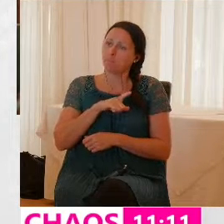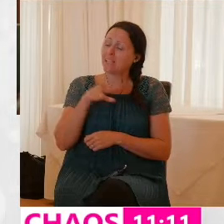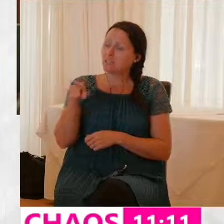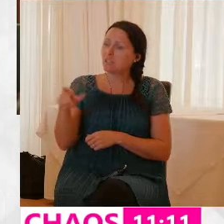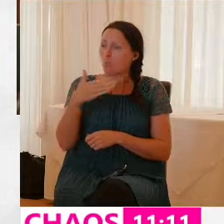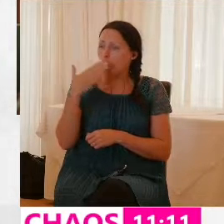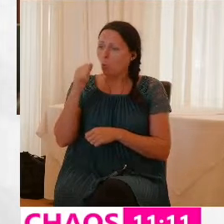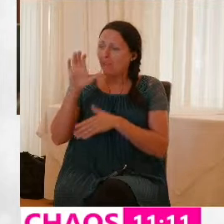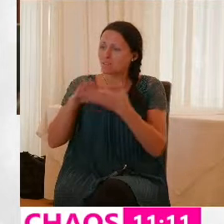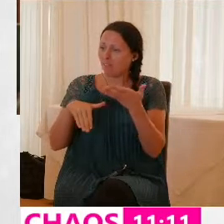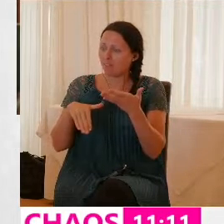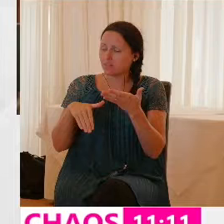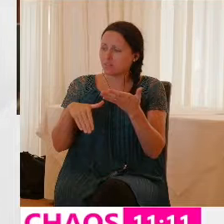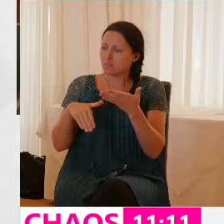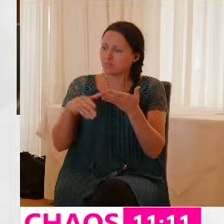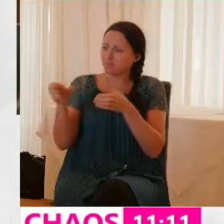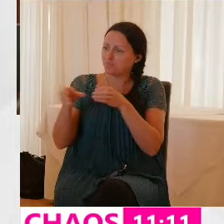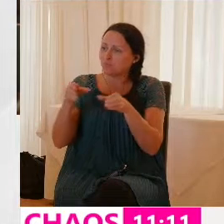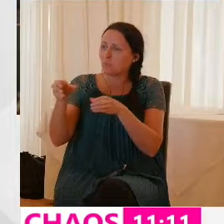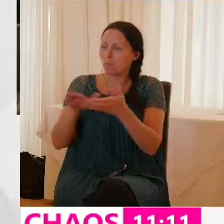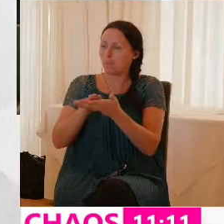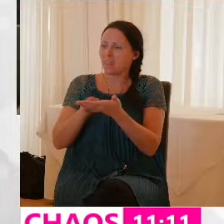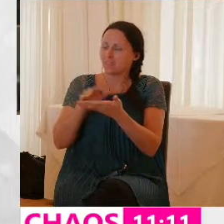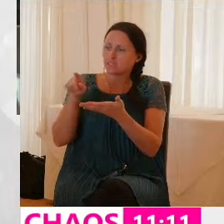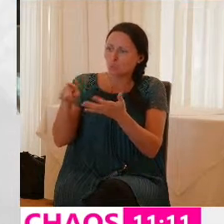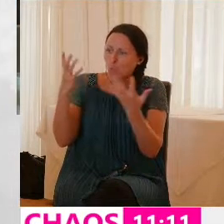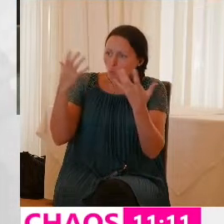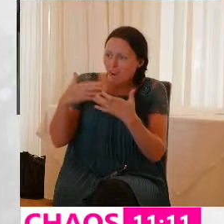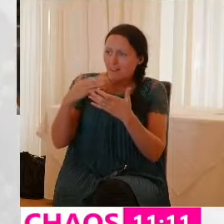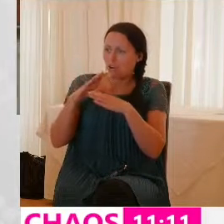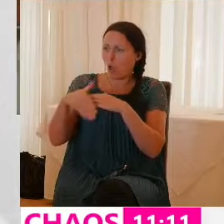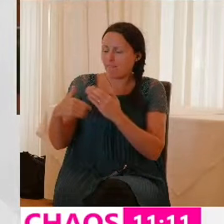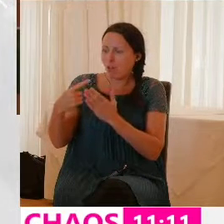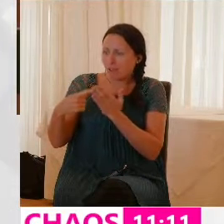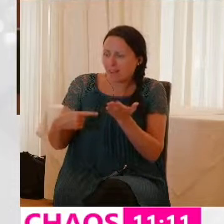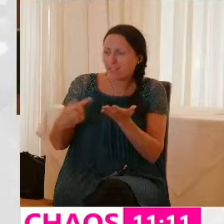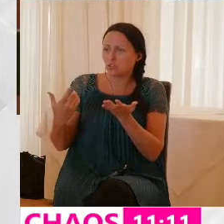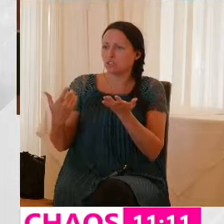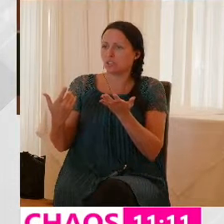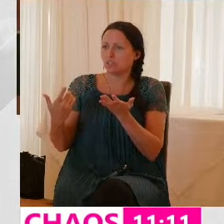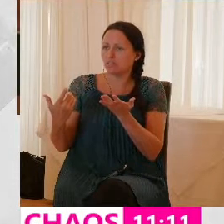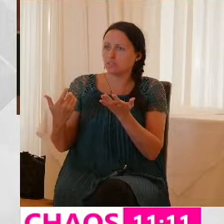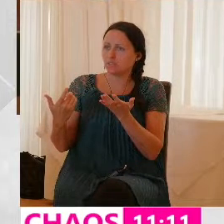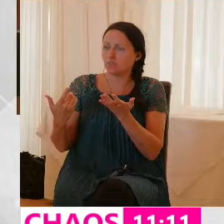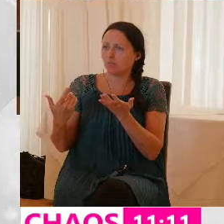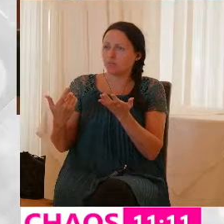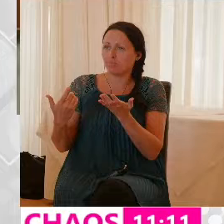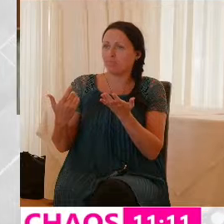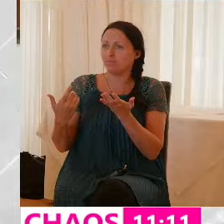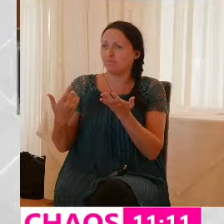experience, my awareness about the regulations and supports out there is not high. So